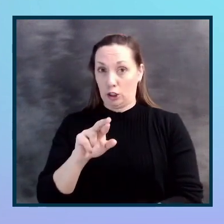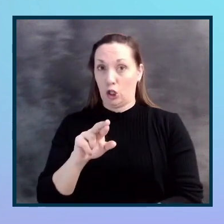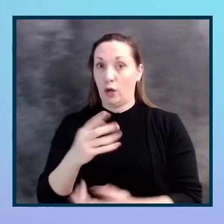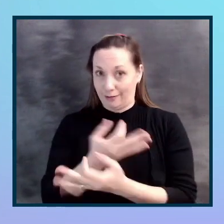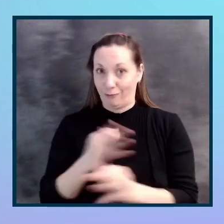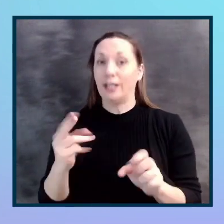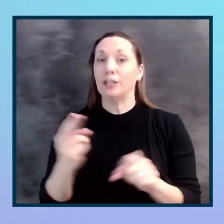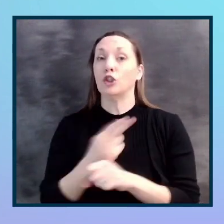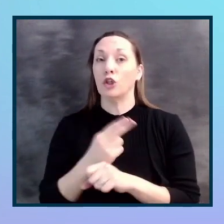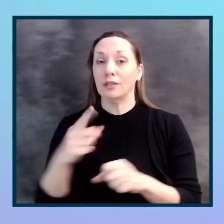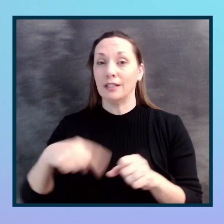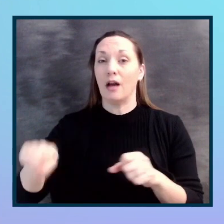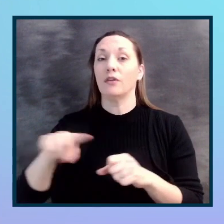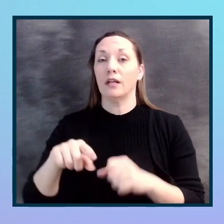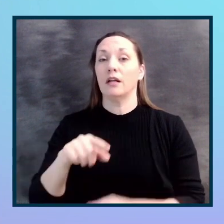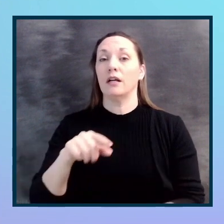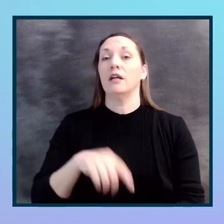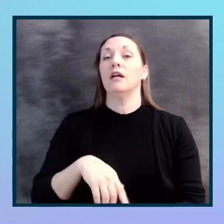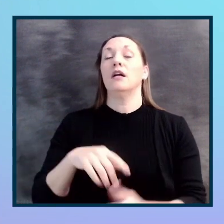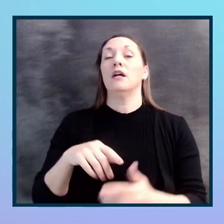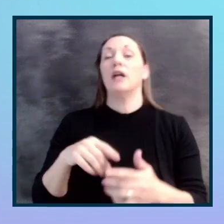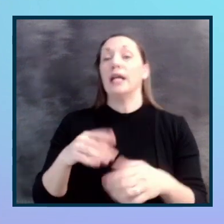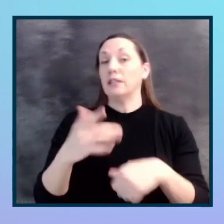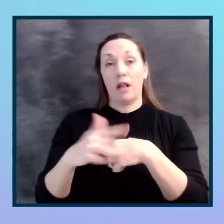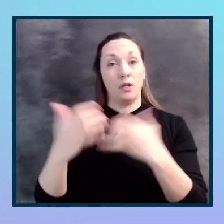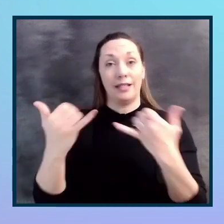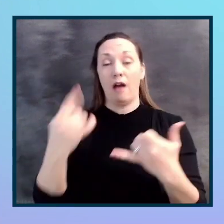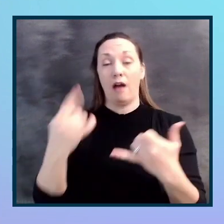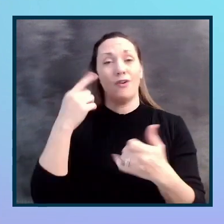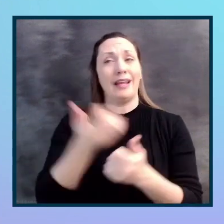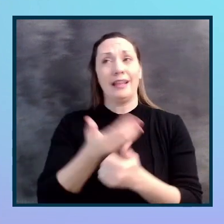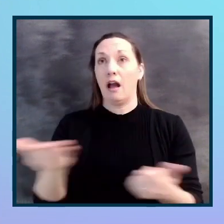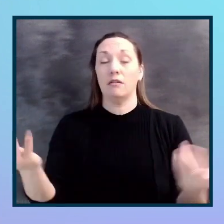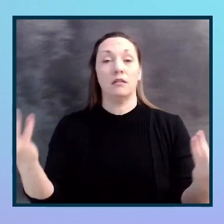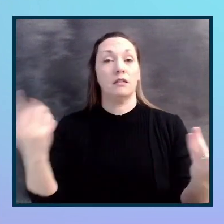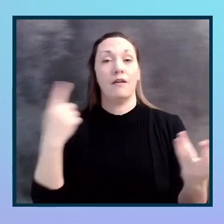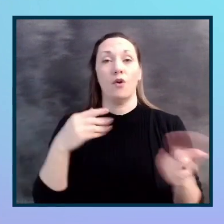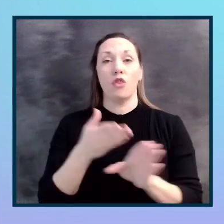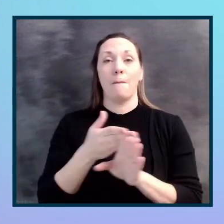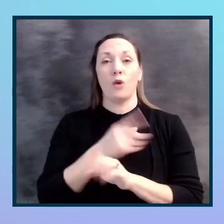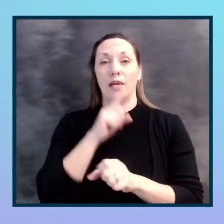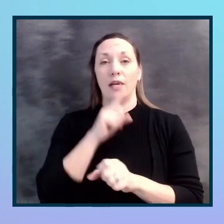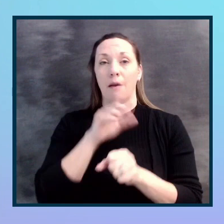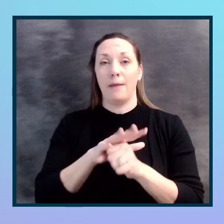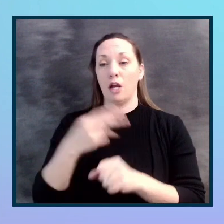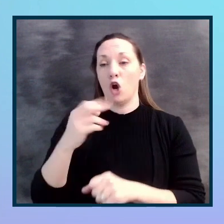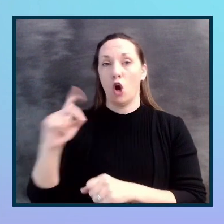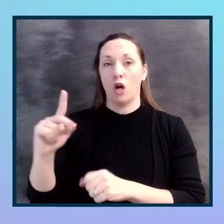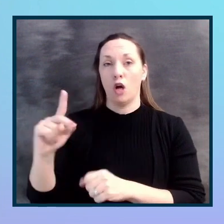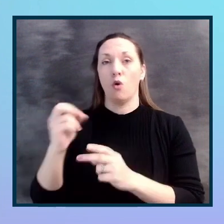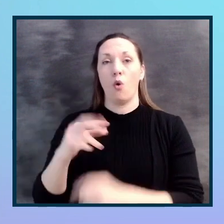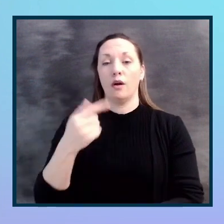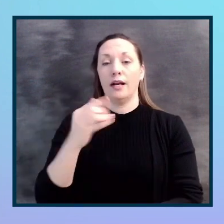the marketplace, so that's readily available. For anything else, like the pre or GitHub